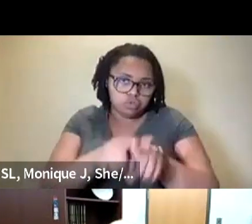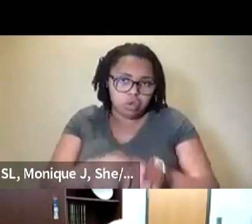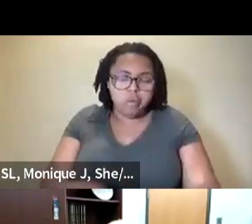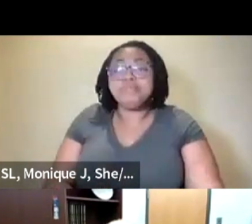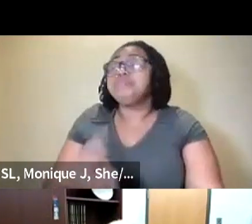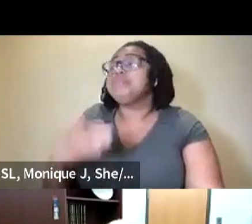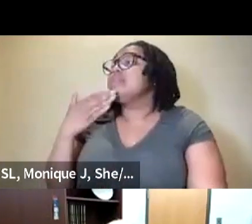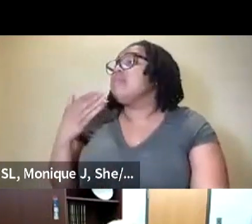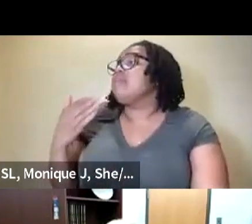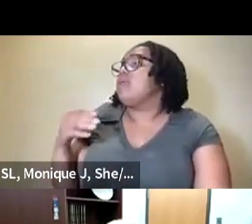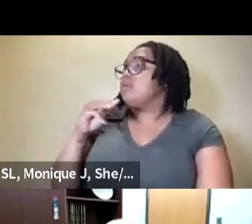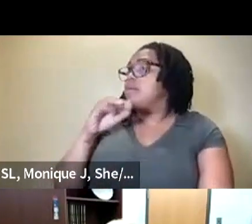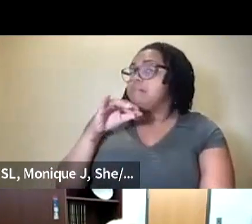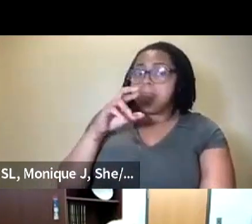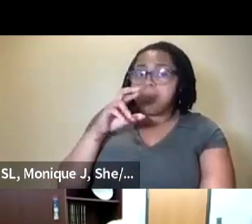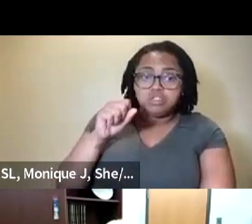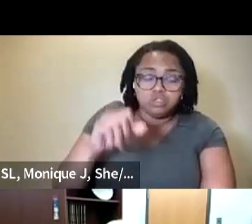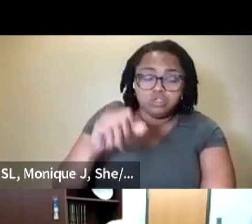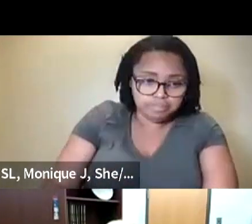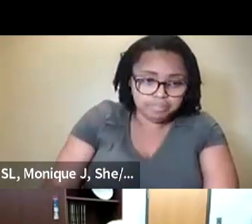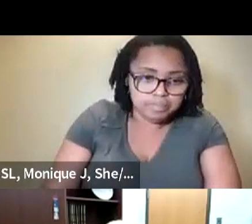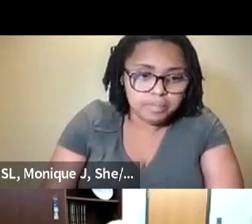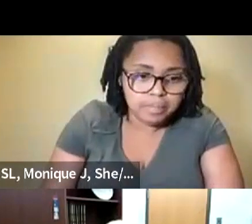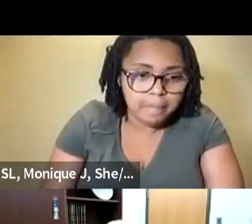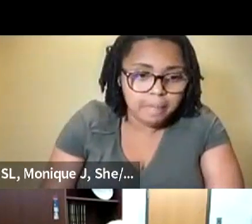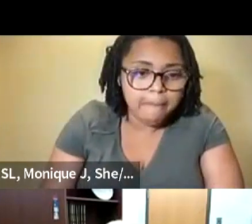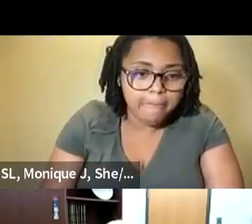Thank you, Ms. Cook. Appreciate you.